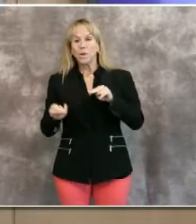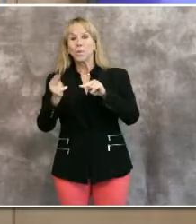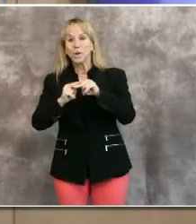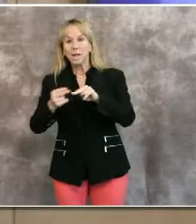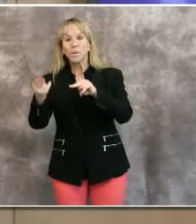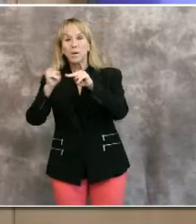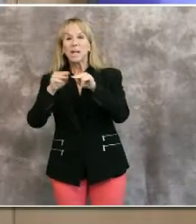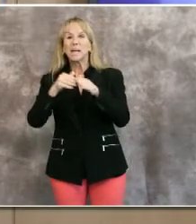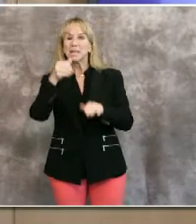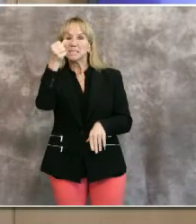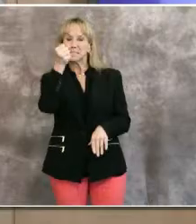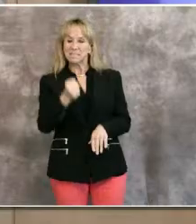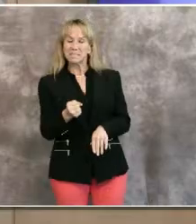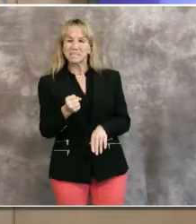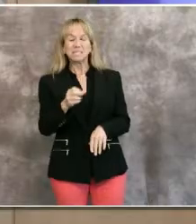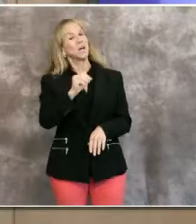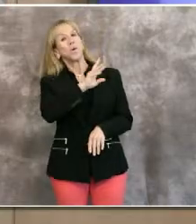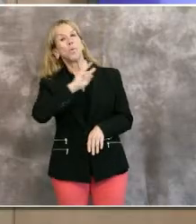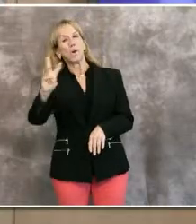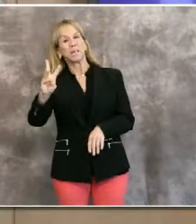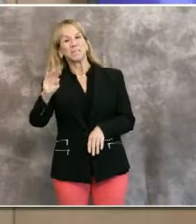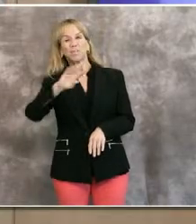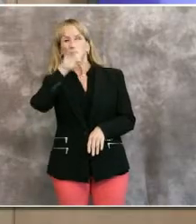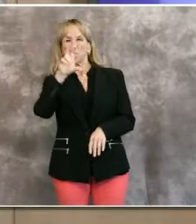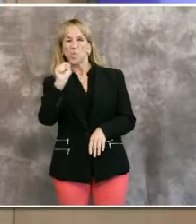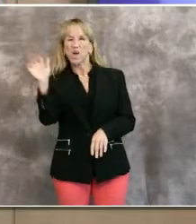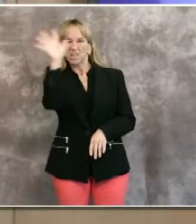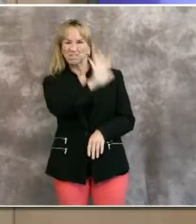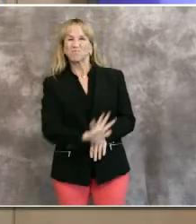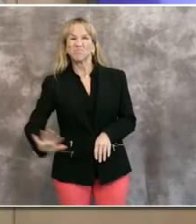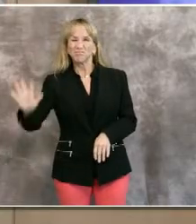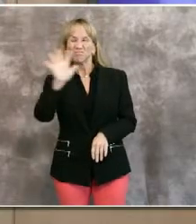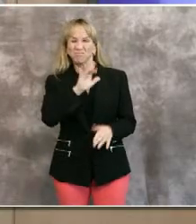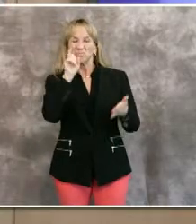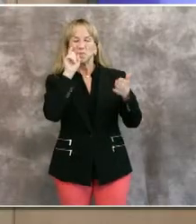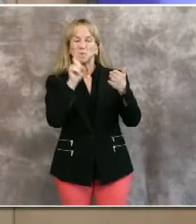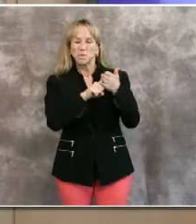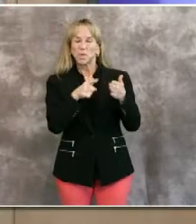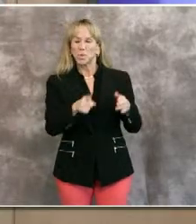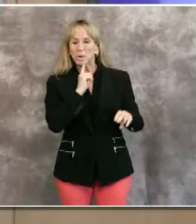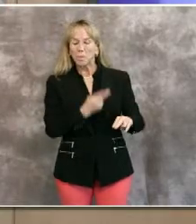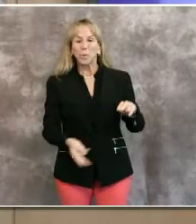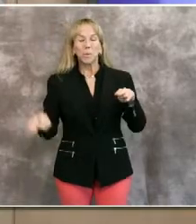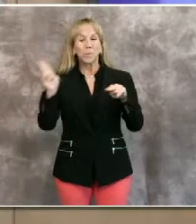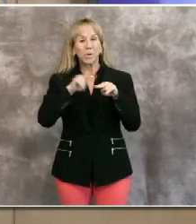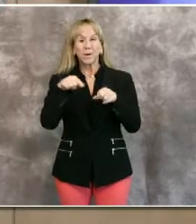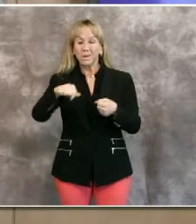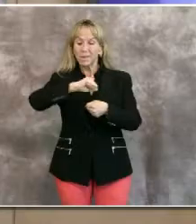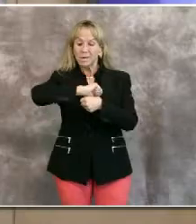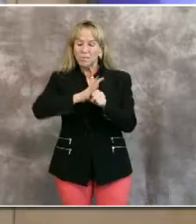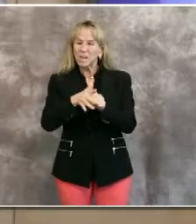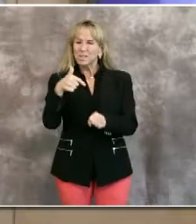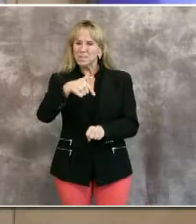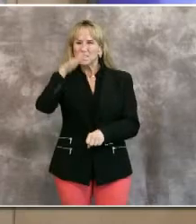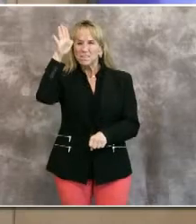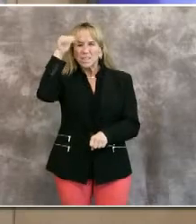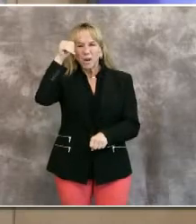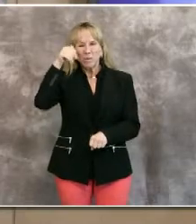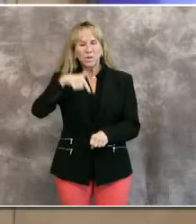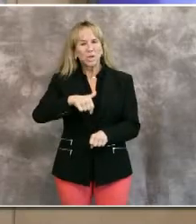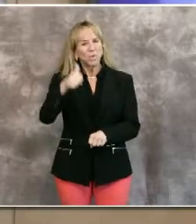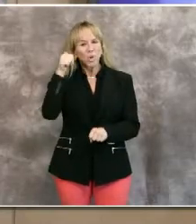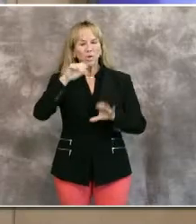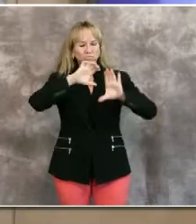the southern and western parts of the United States. This virus is very stubborn, and it's certainly hard to